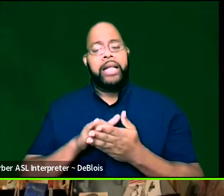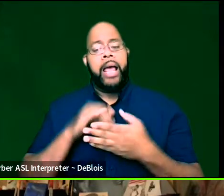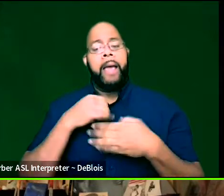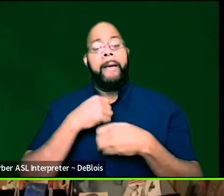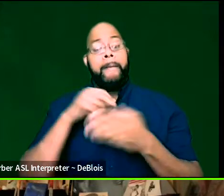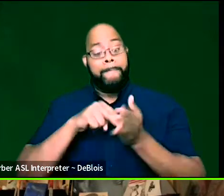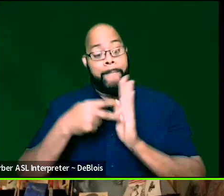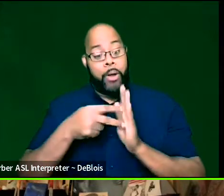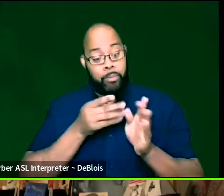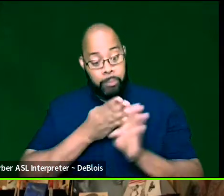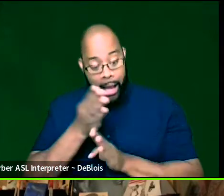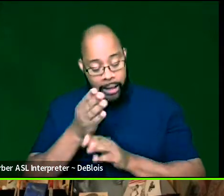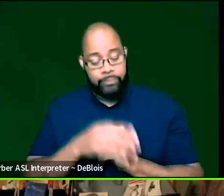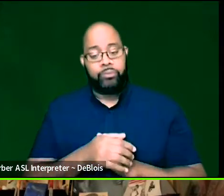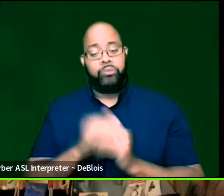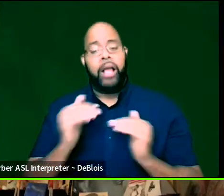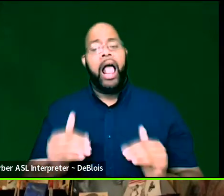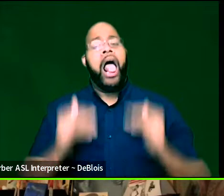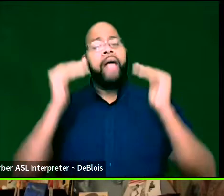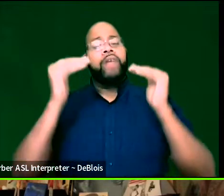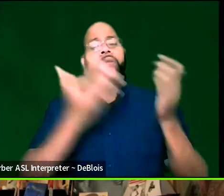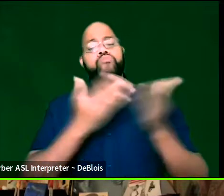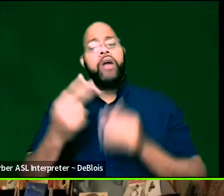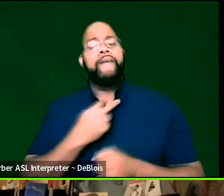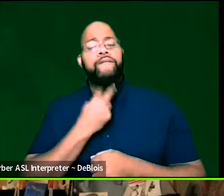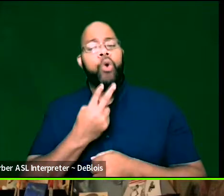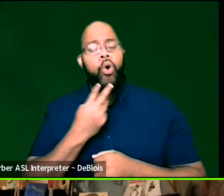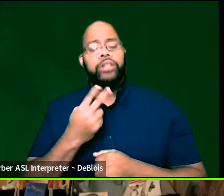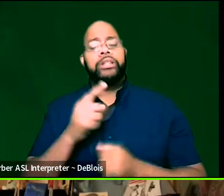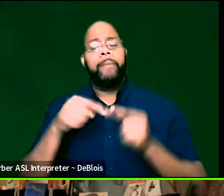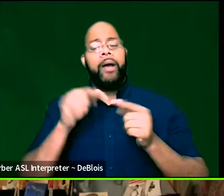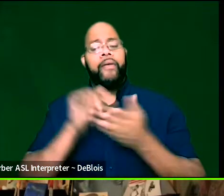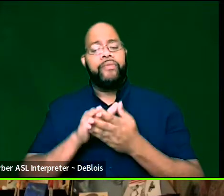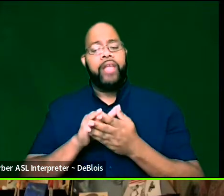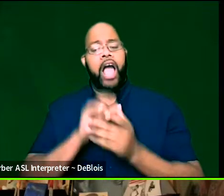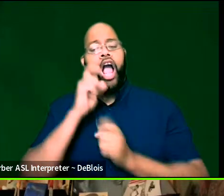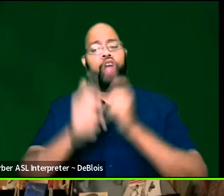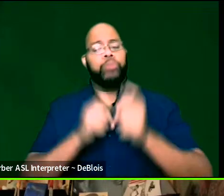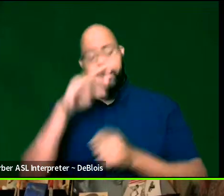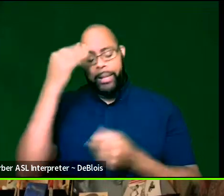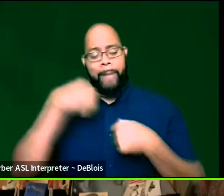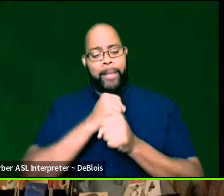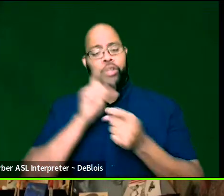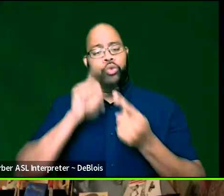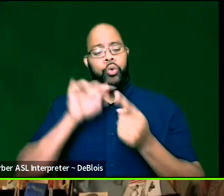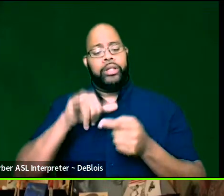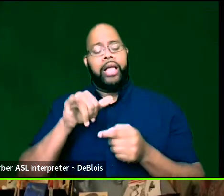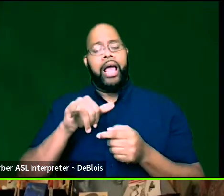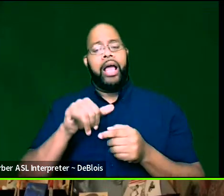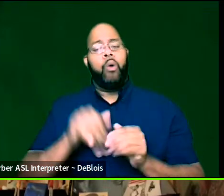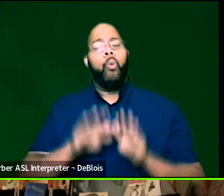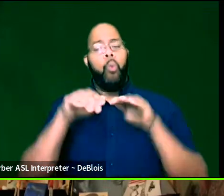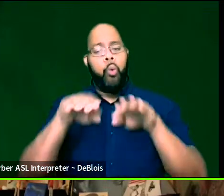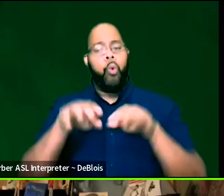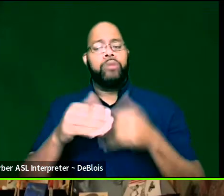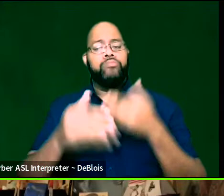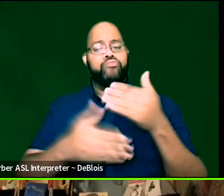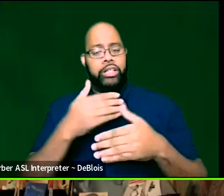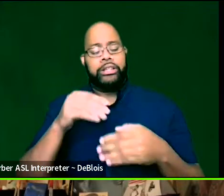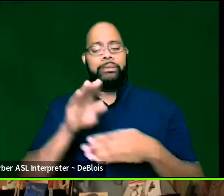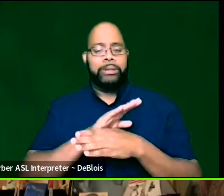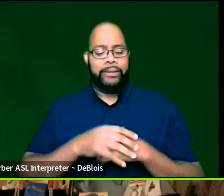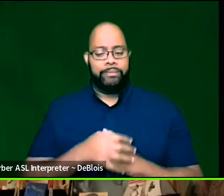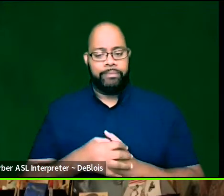purpose is elevating and bringing voice about the contributions Blacks have made to the maritime and seafood processing